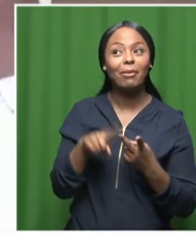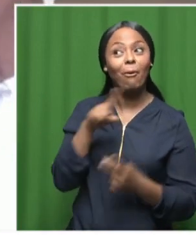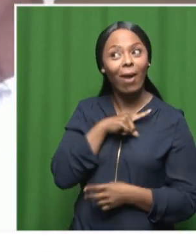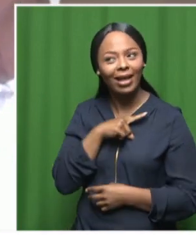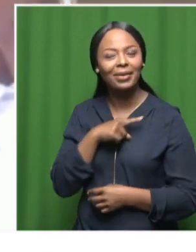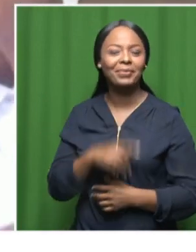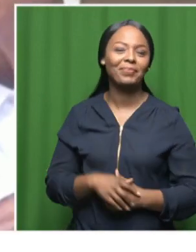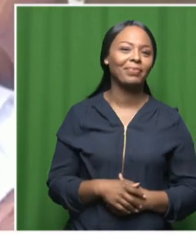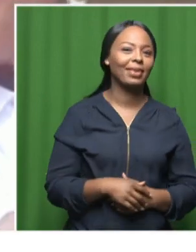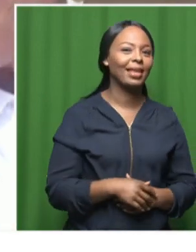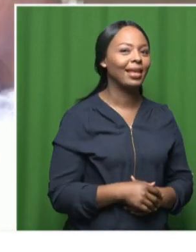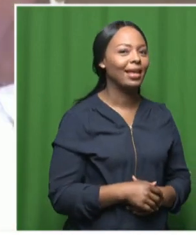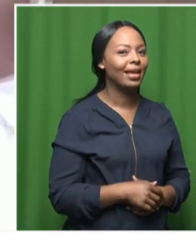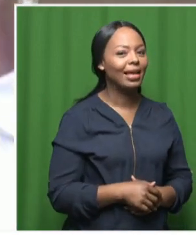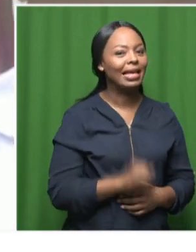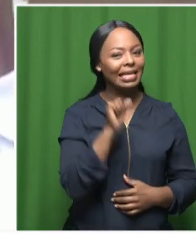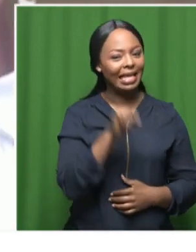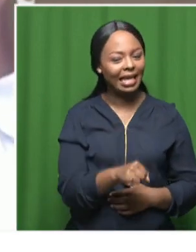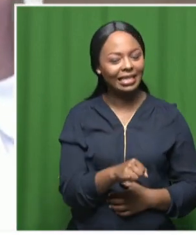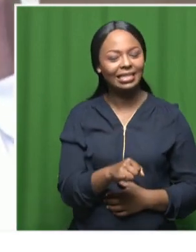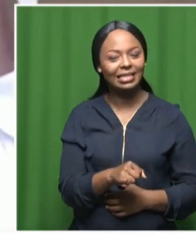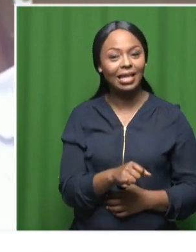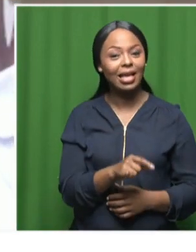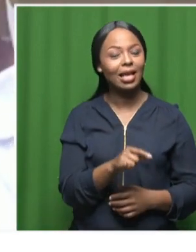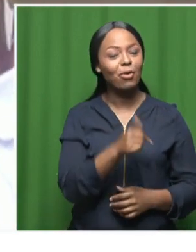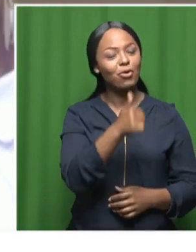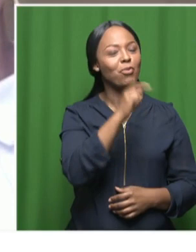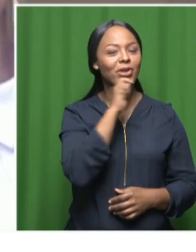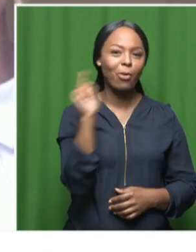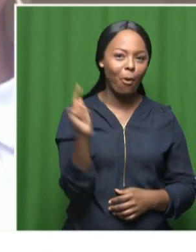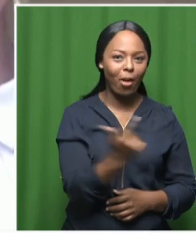Thank you, and good morning, everyone. You and Nothemba have really,